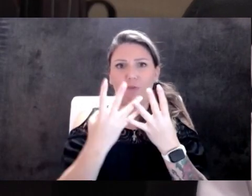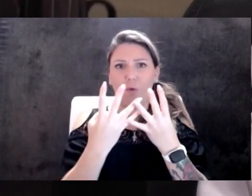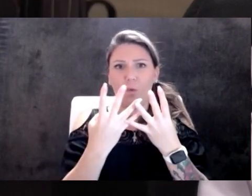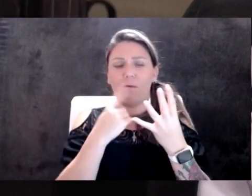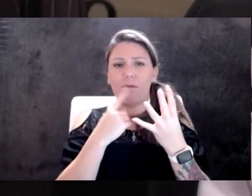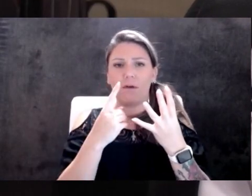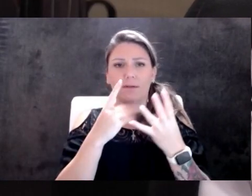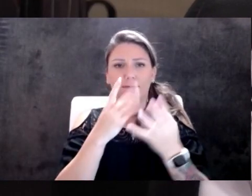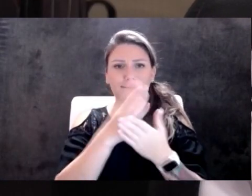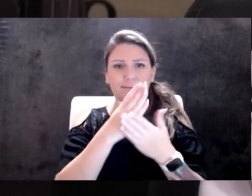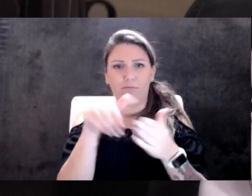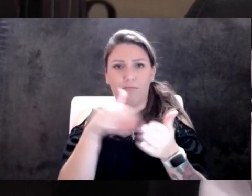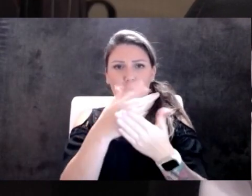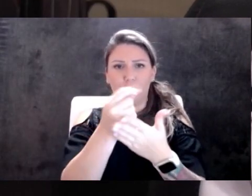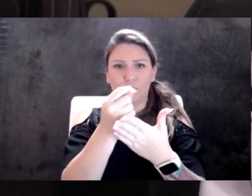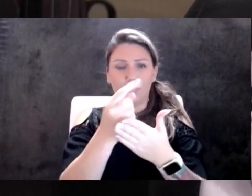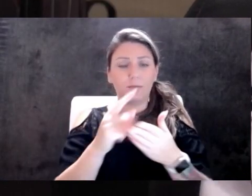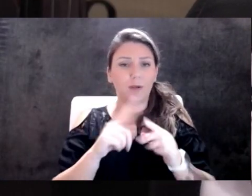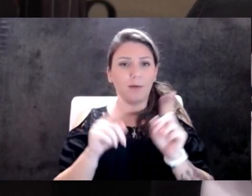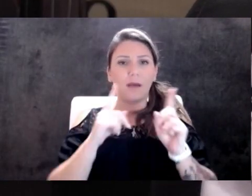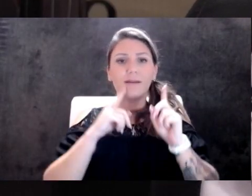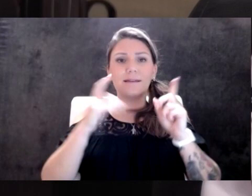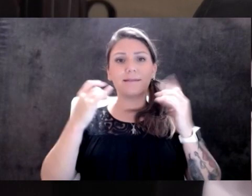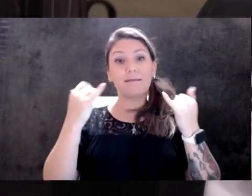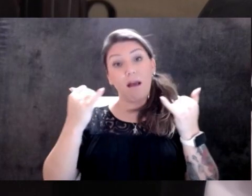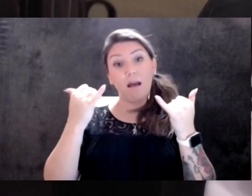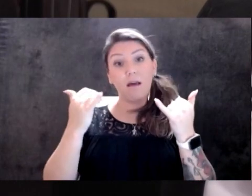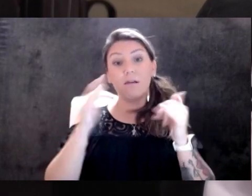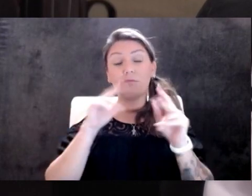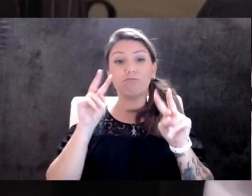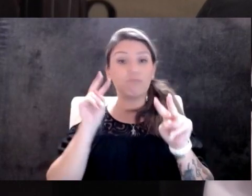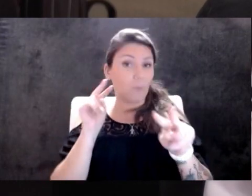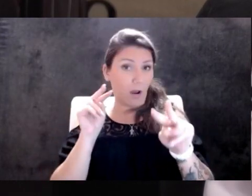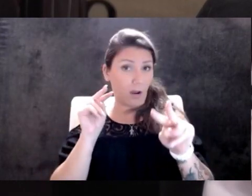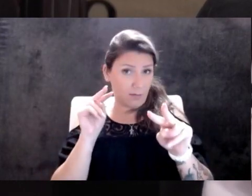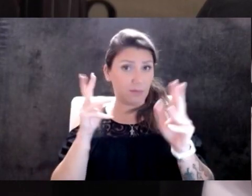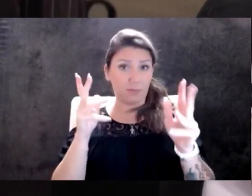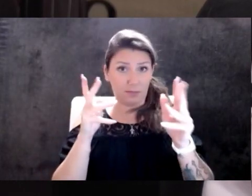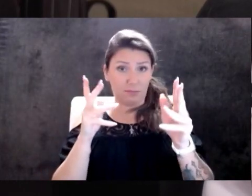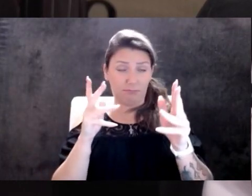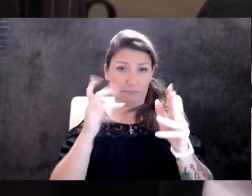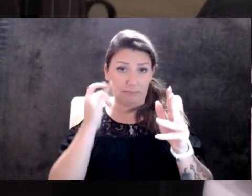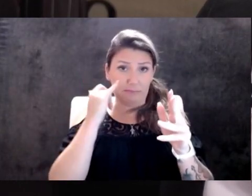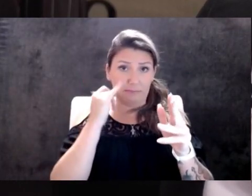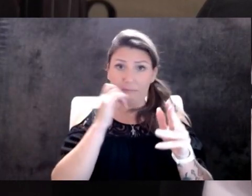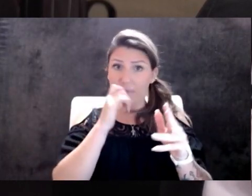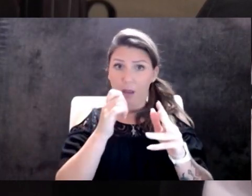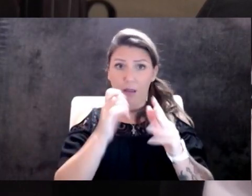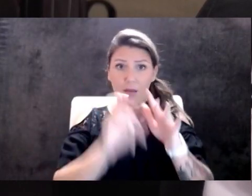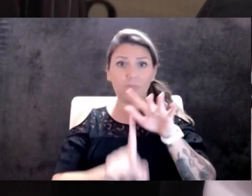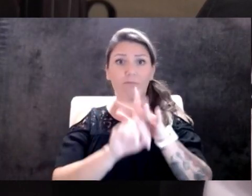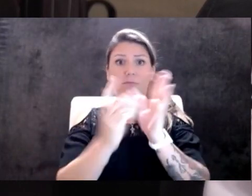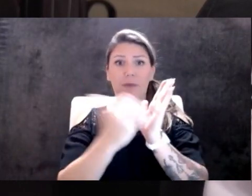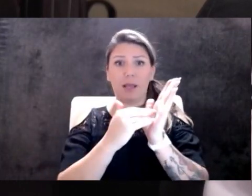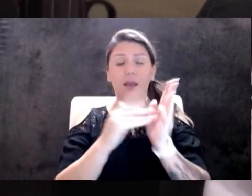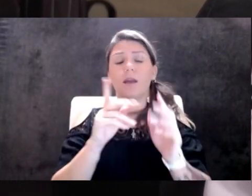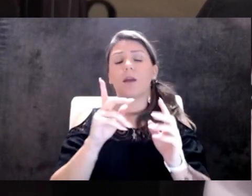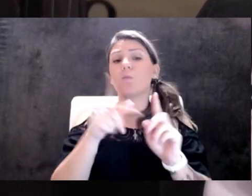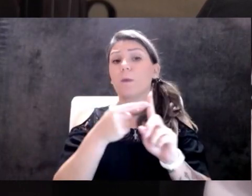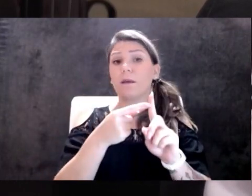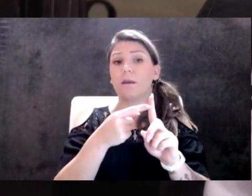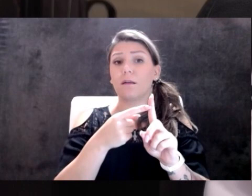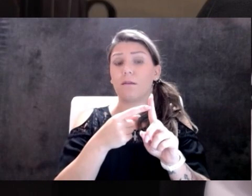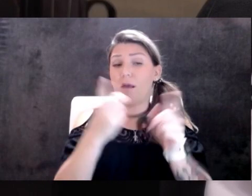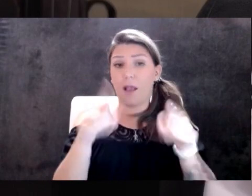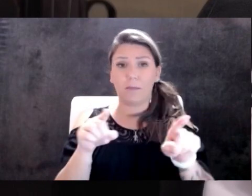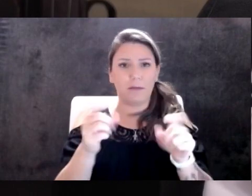just watch to make sure that it doesn't come back. And if and when it does, there are many options